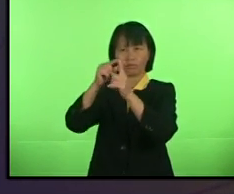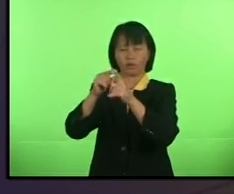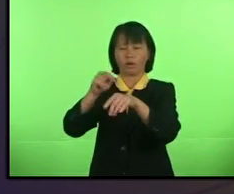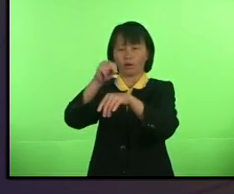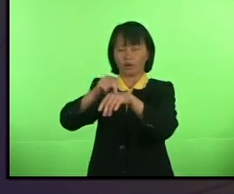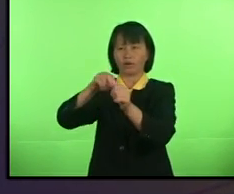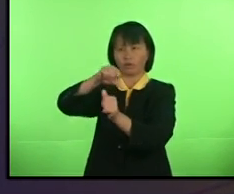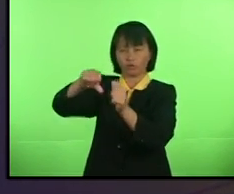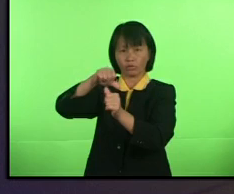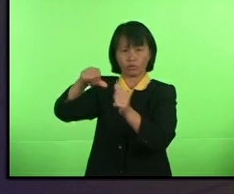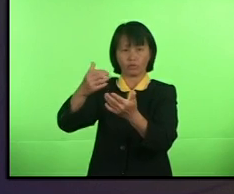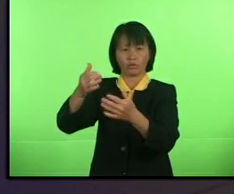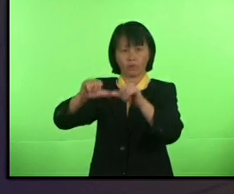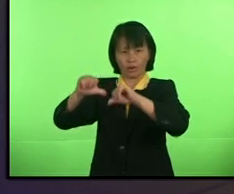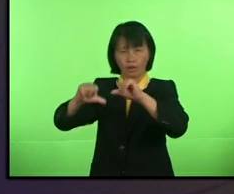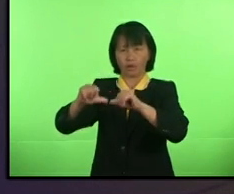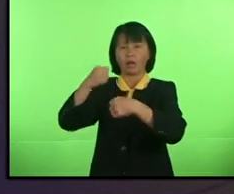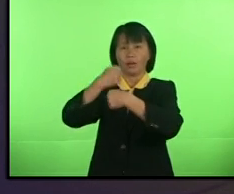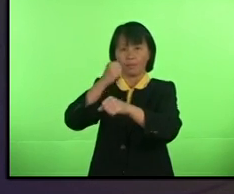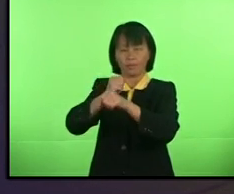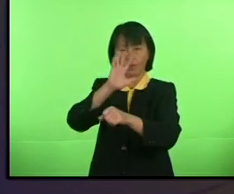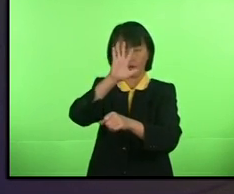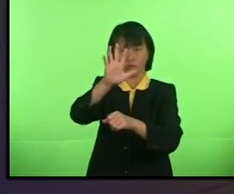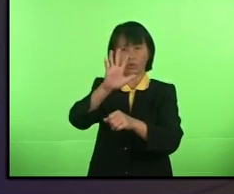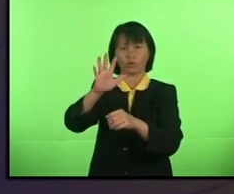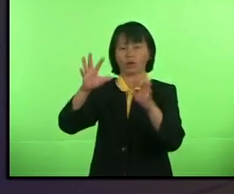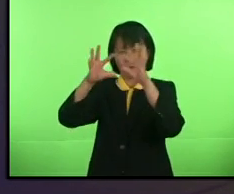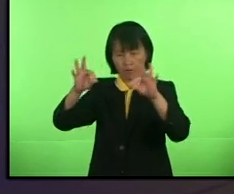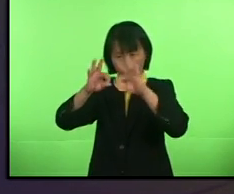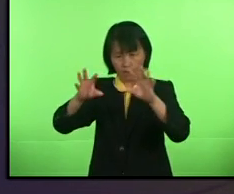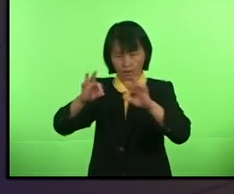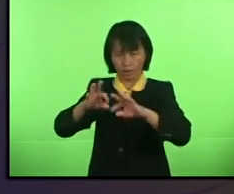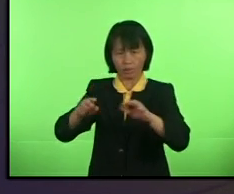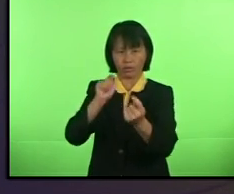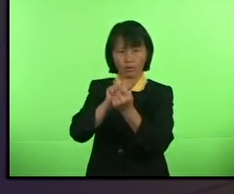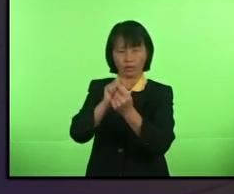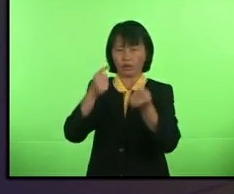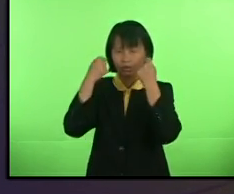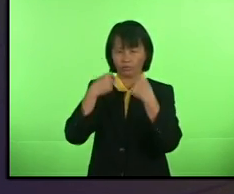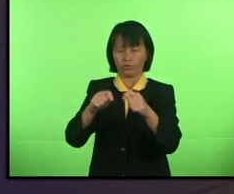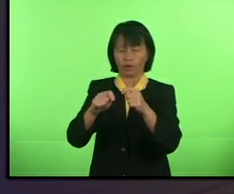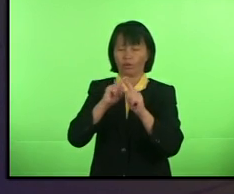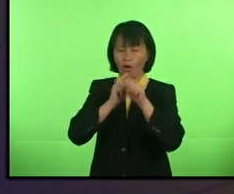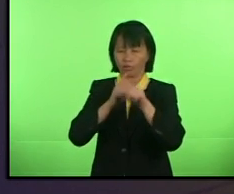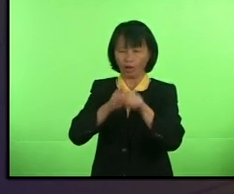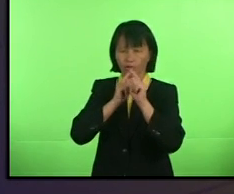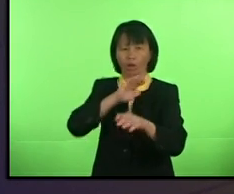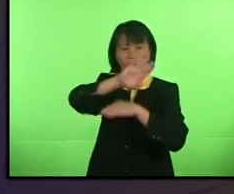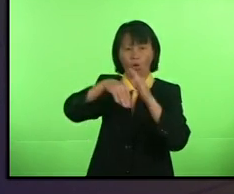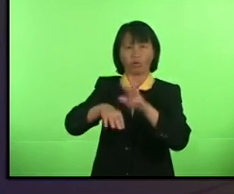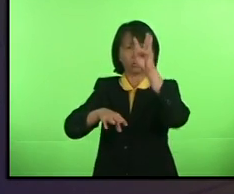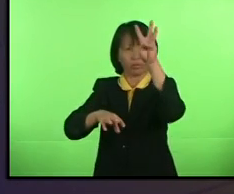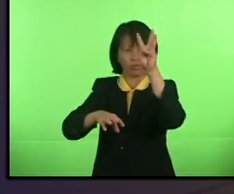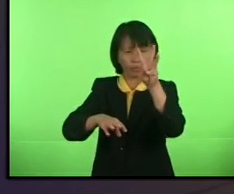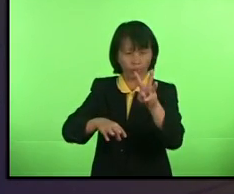social sciences. To make your essay comprehensive, try answering all the WH questions pertaining to the